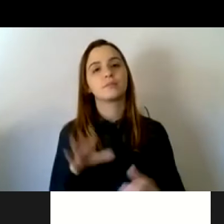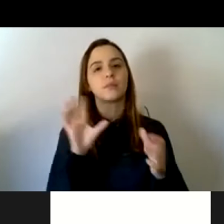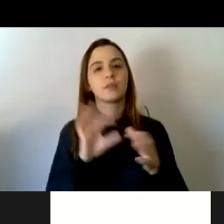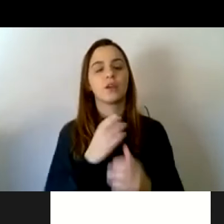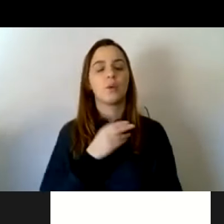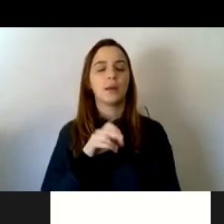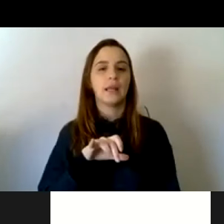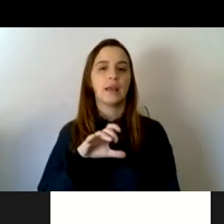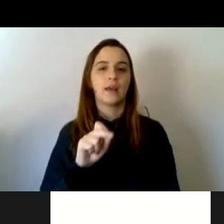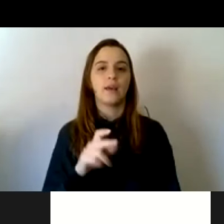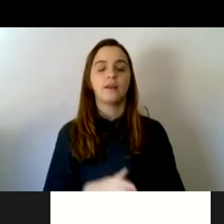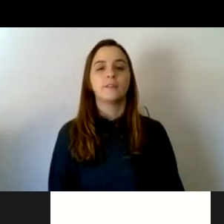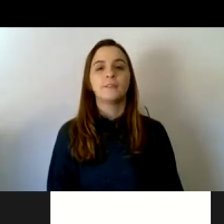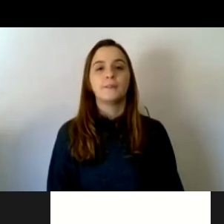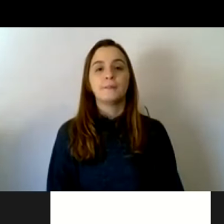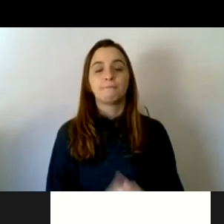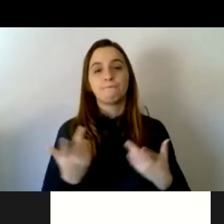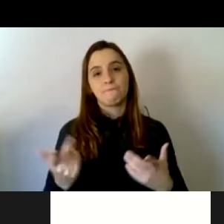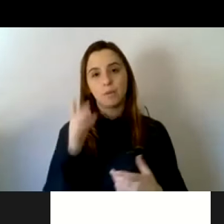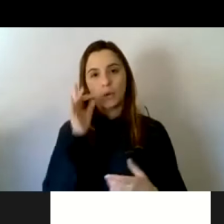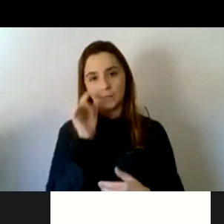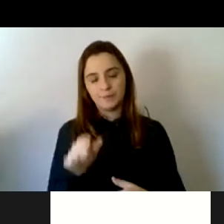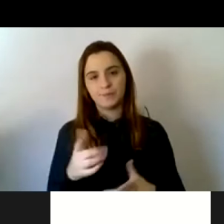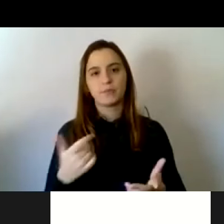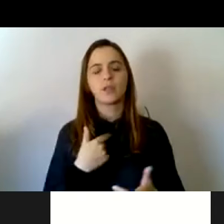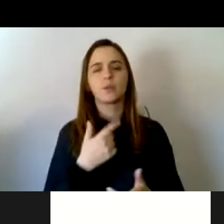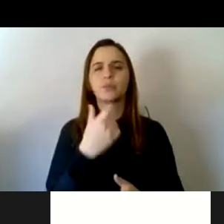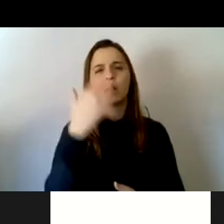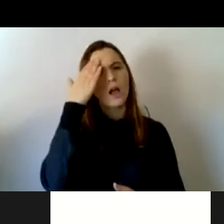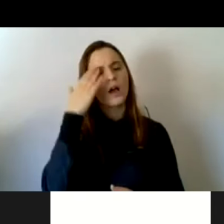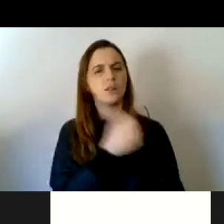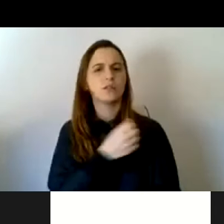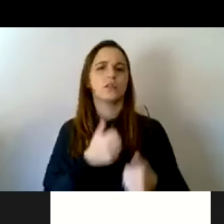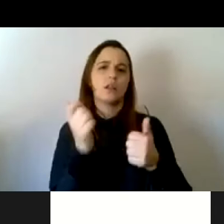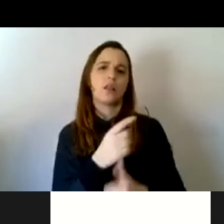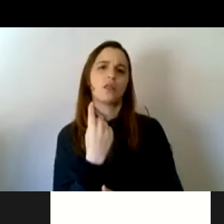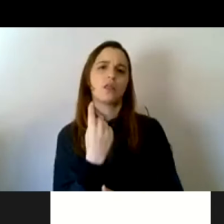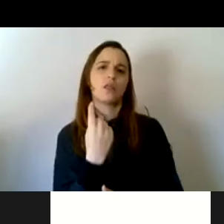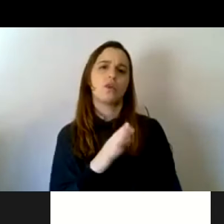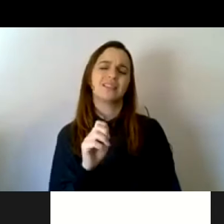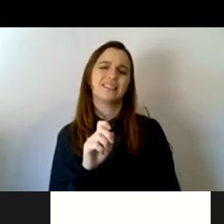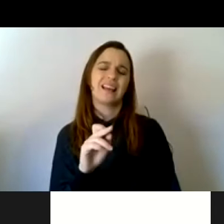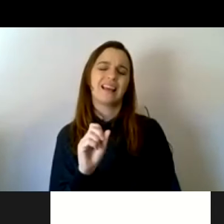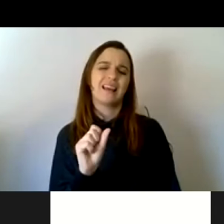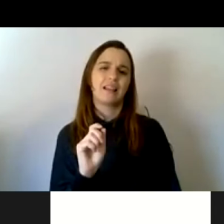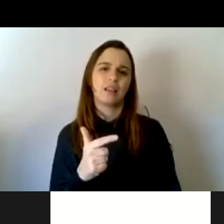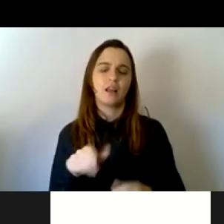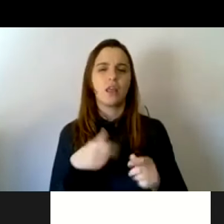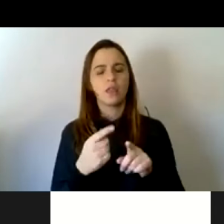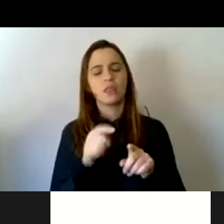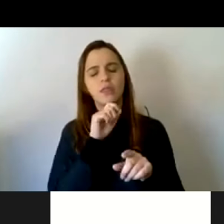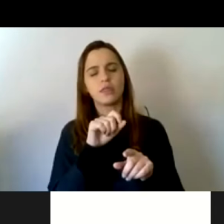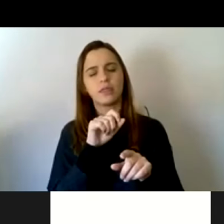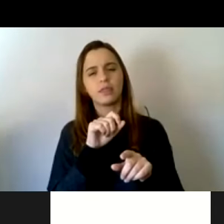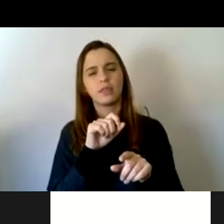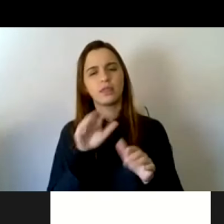Szeged. She asked, do you think our city, Szeged, is doing a good job at creating accessible environment for people with any kind